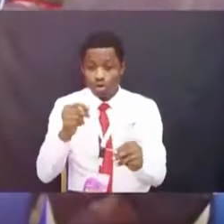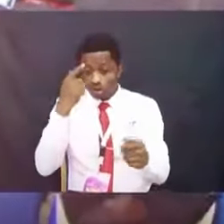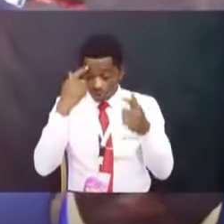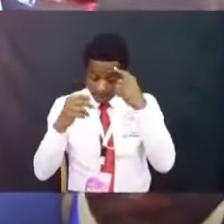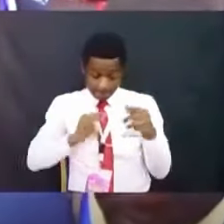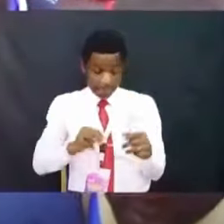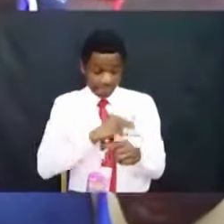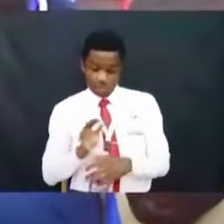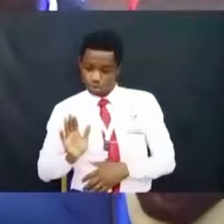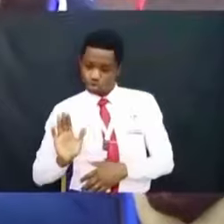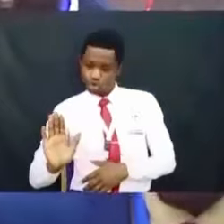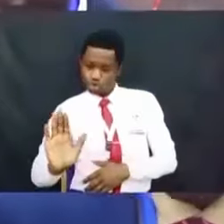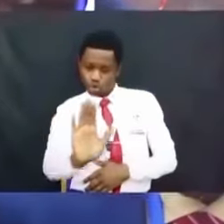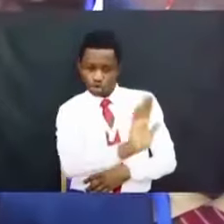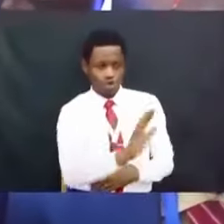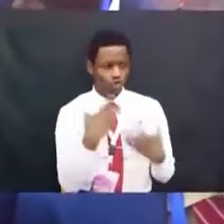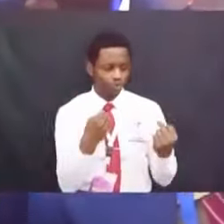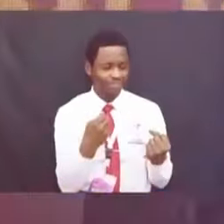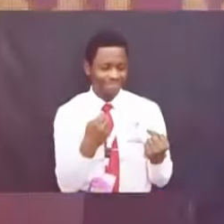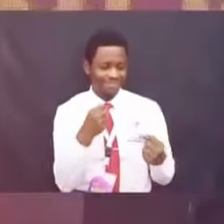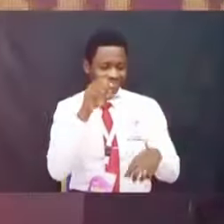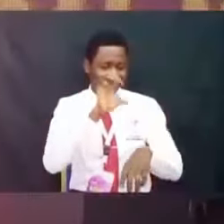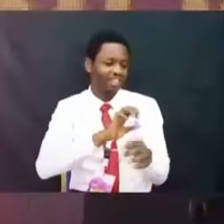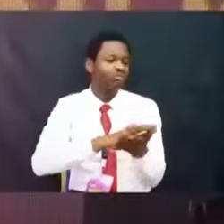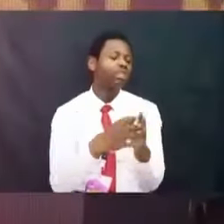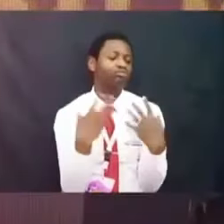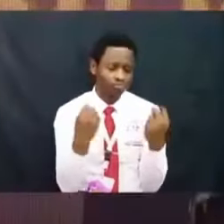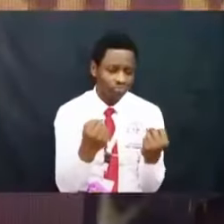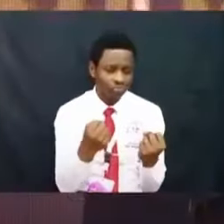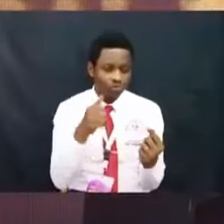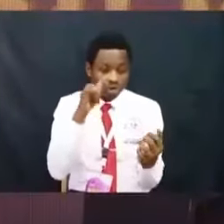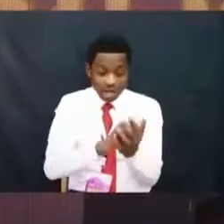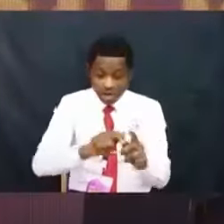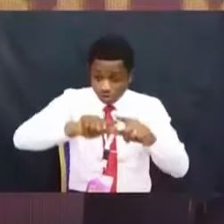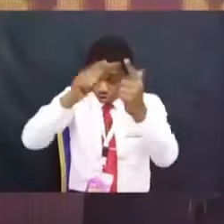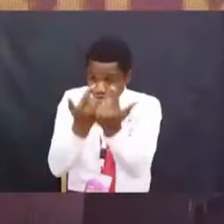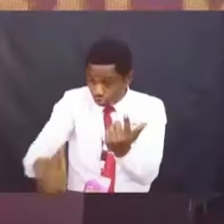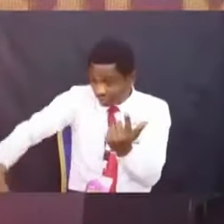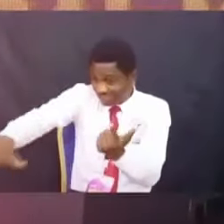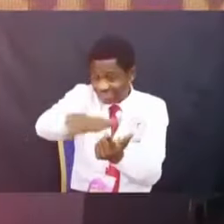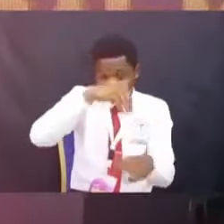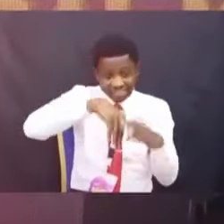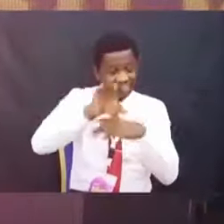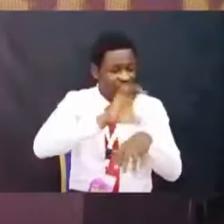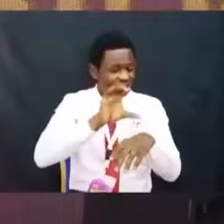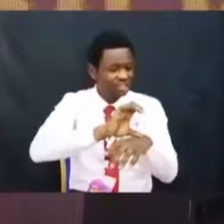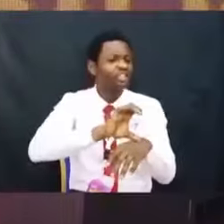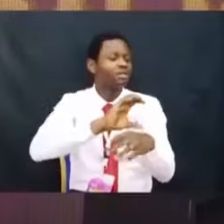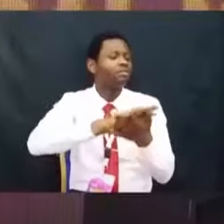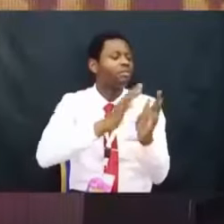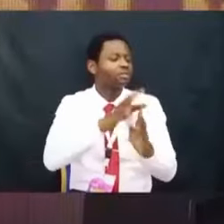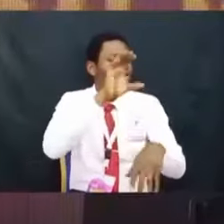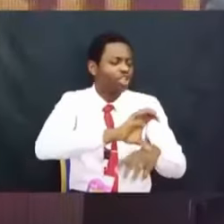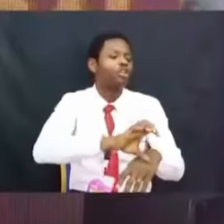we find strength. It is this body of people in our fraternity we call the Church of